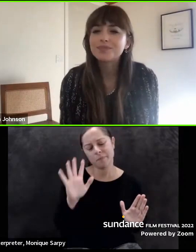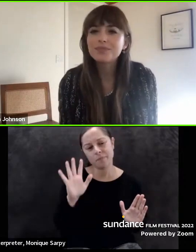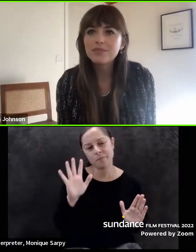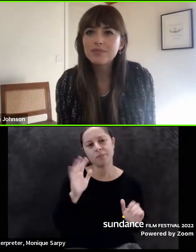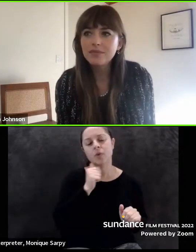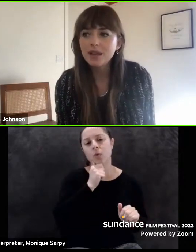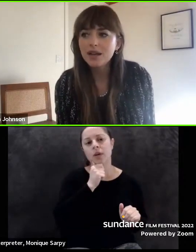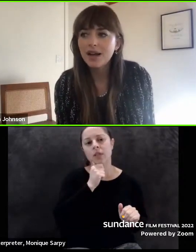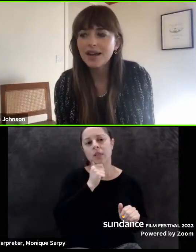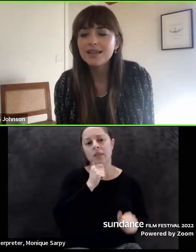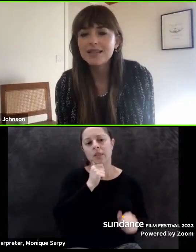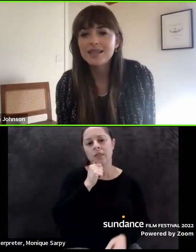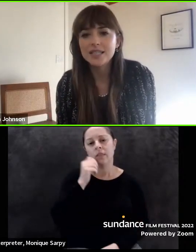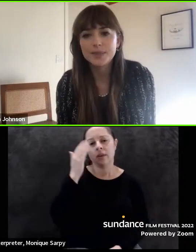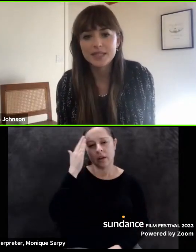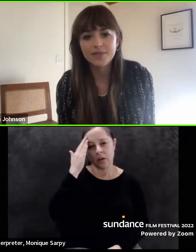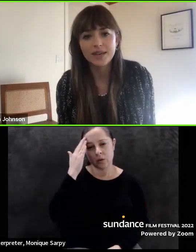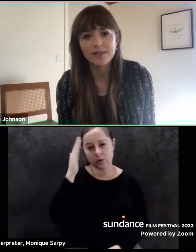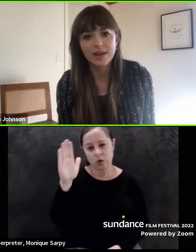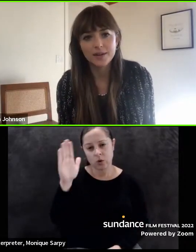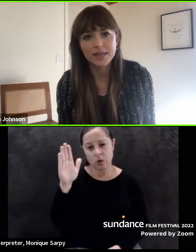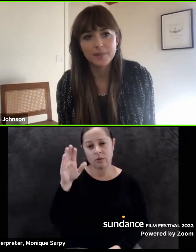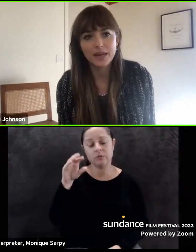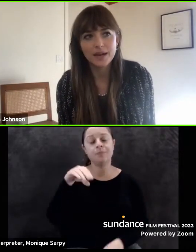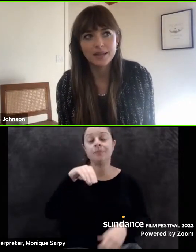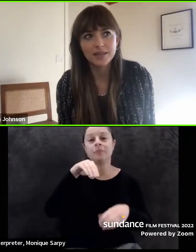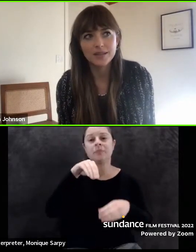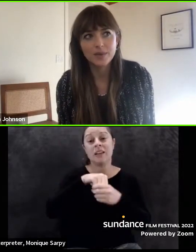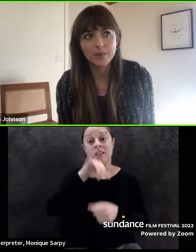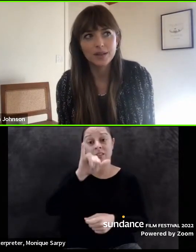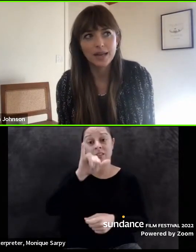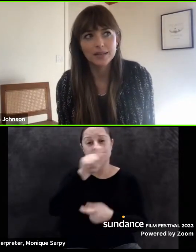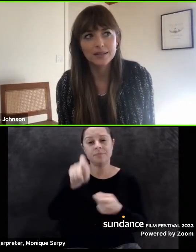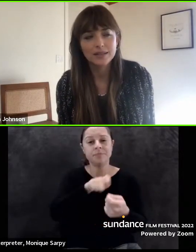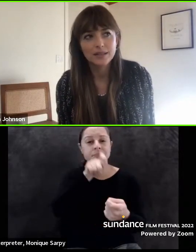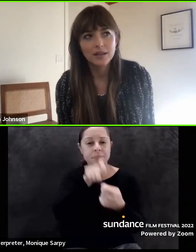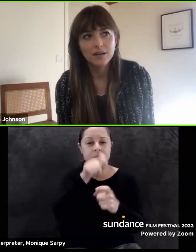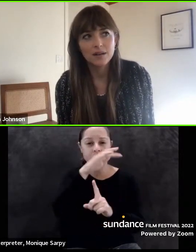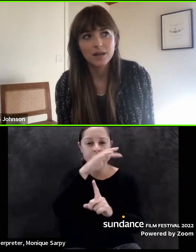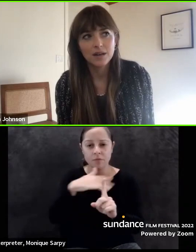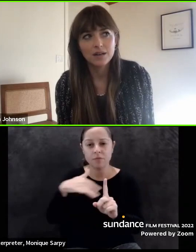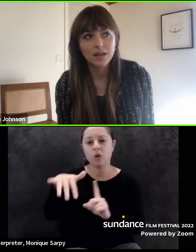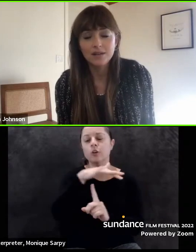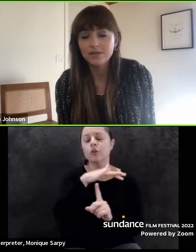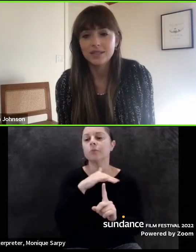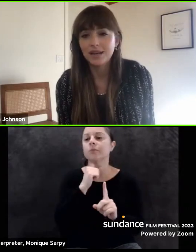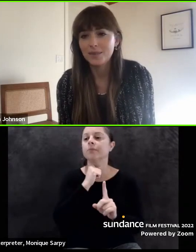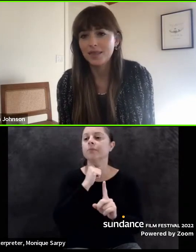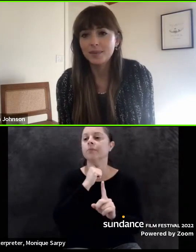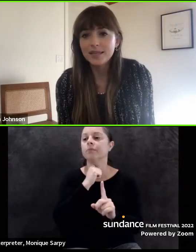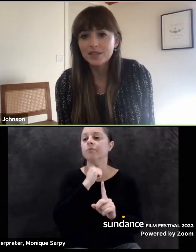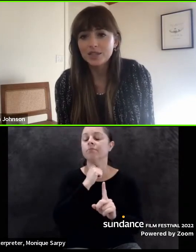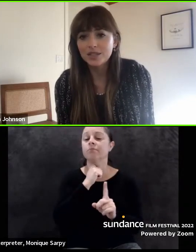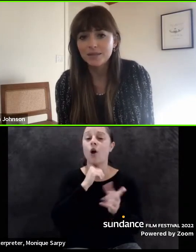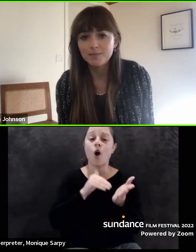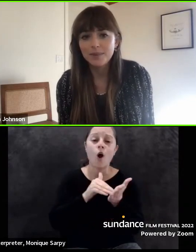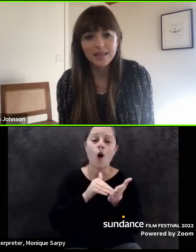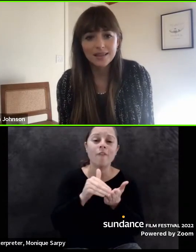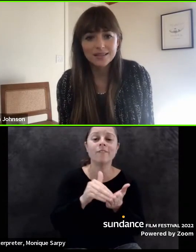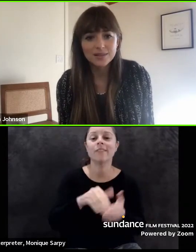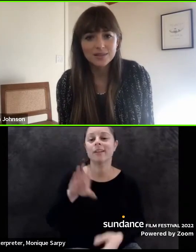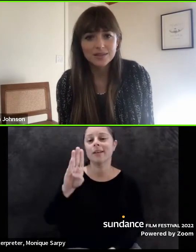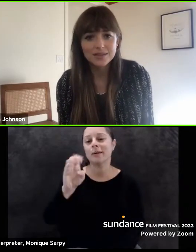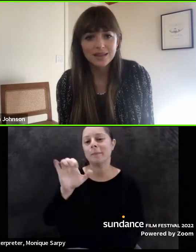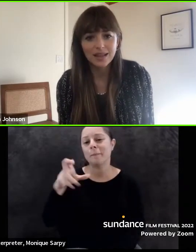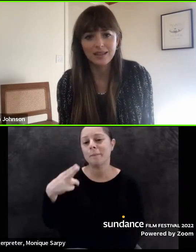don't know. I guess in this specific environment, because we were like a lot of the time on the beach in